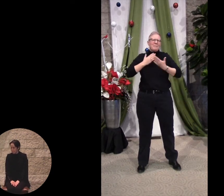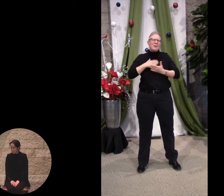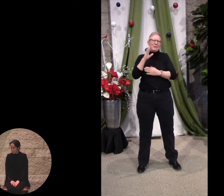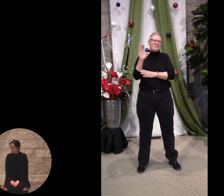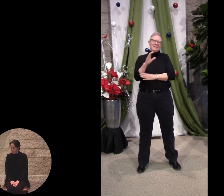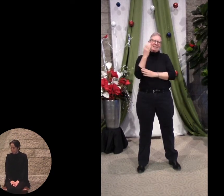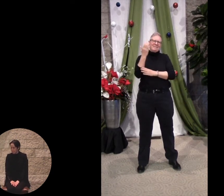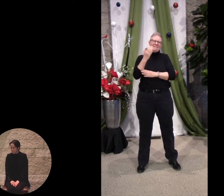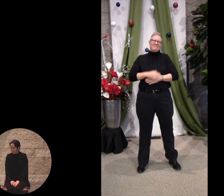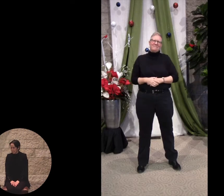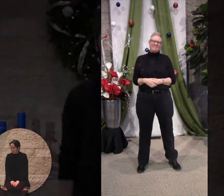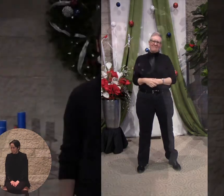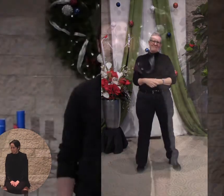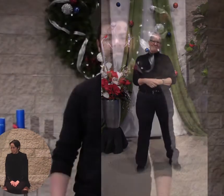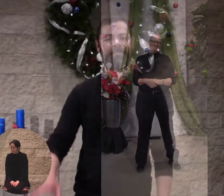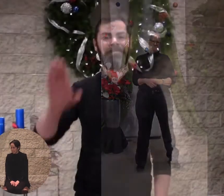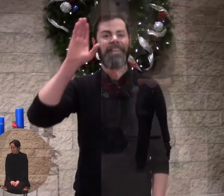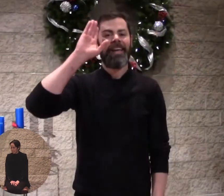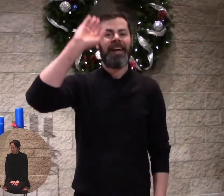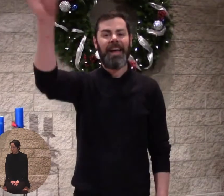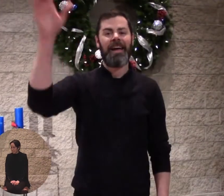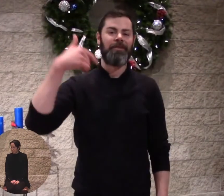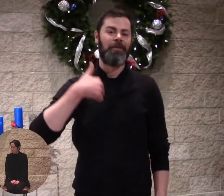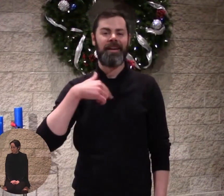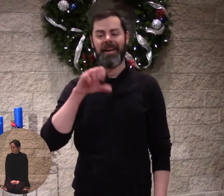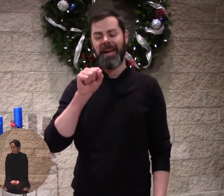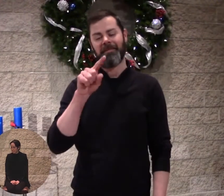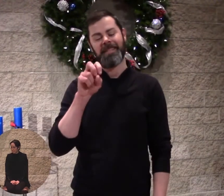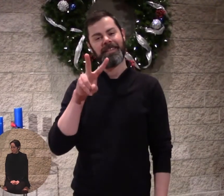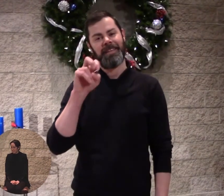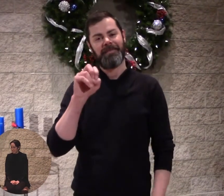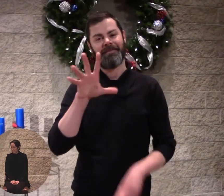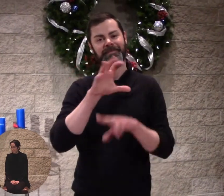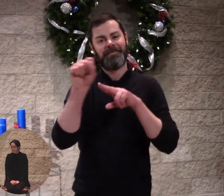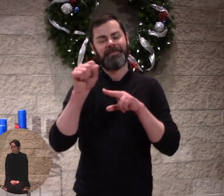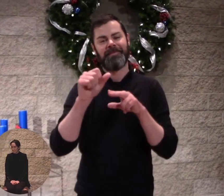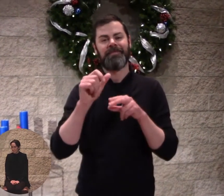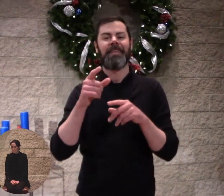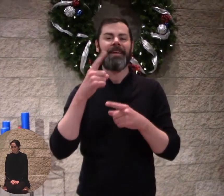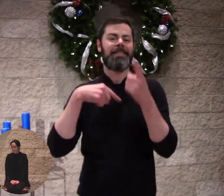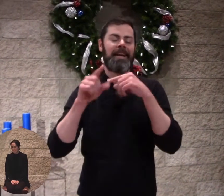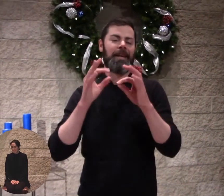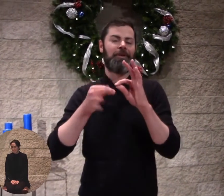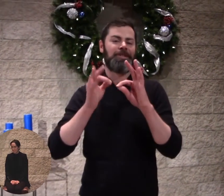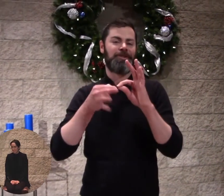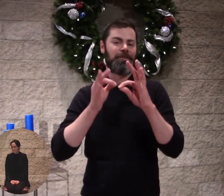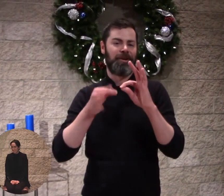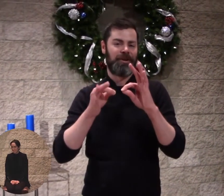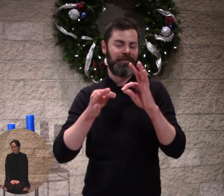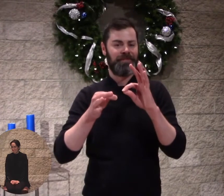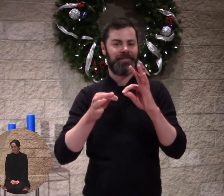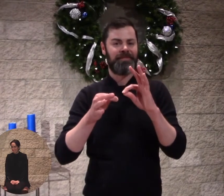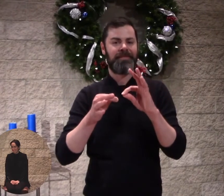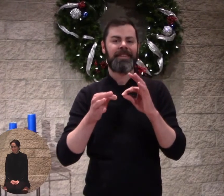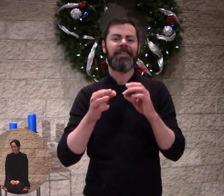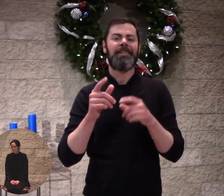and happy Christmas. Hey everyone, I'm Steve, sign language